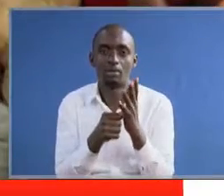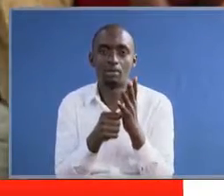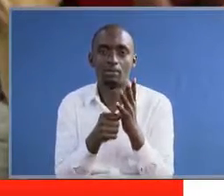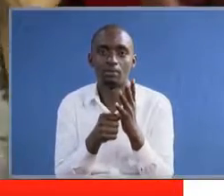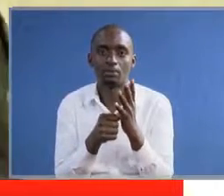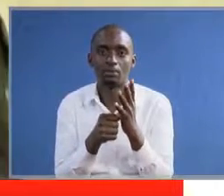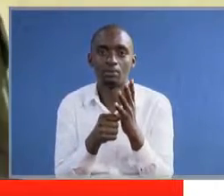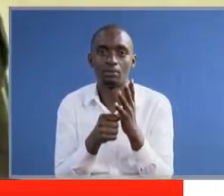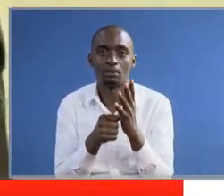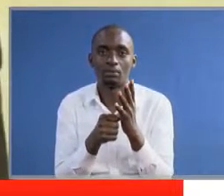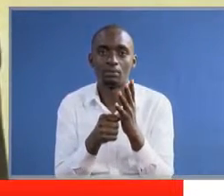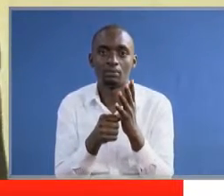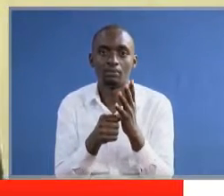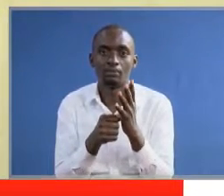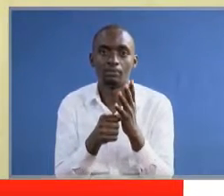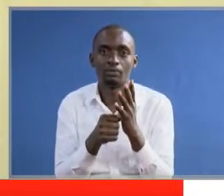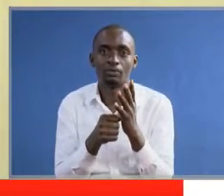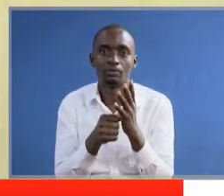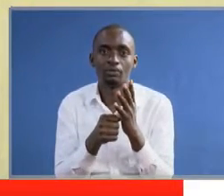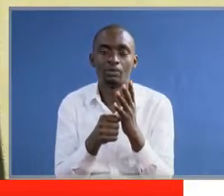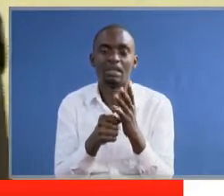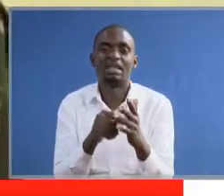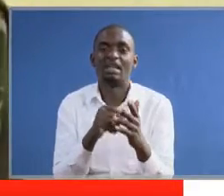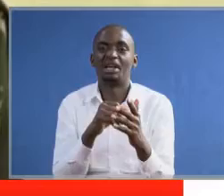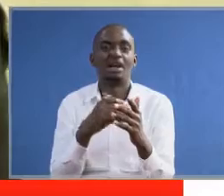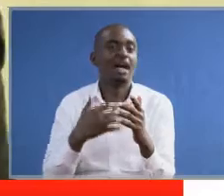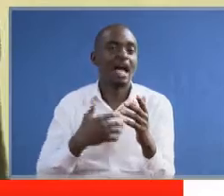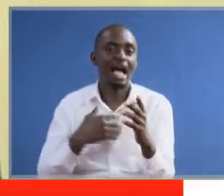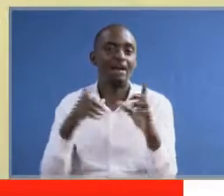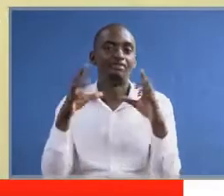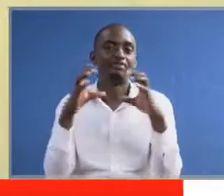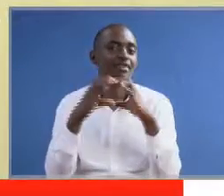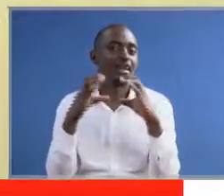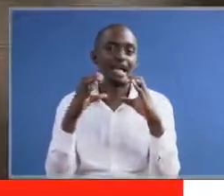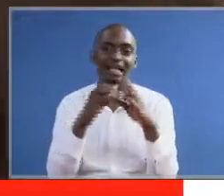be established. They didn't have any identity cards